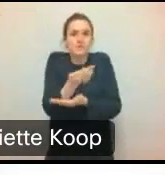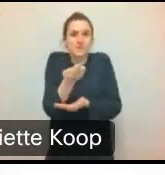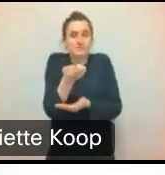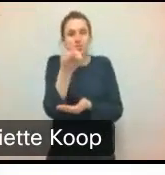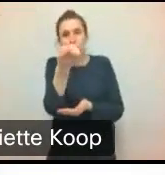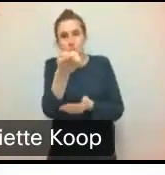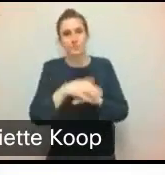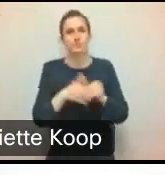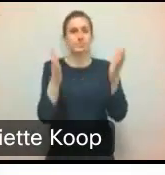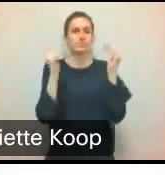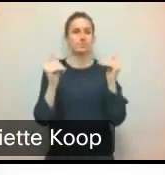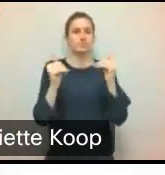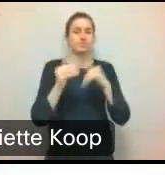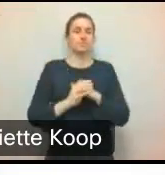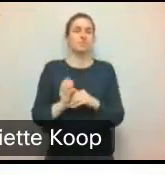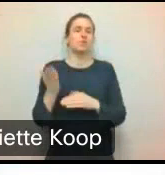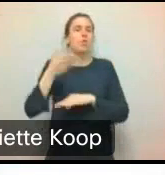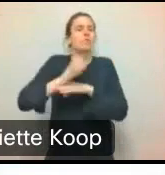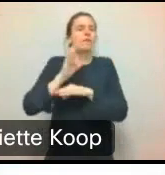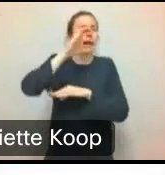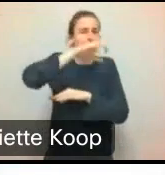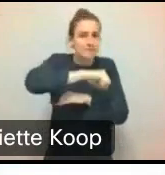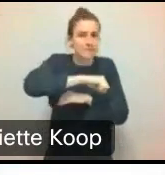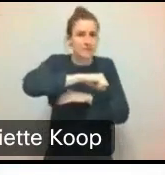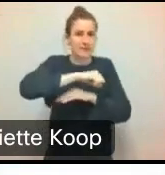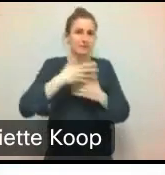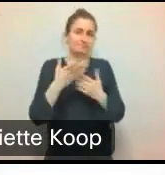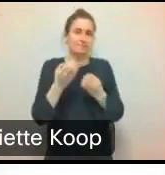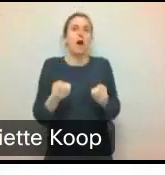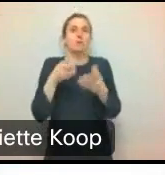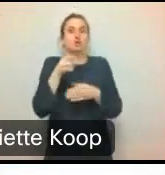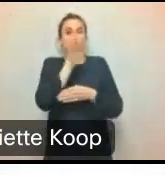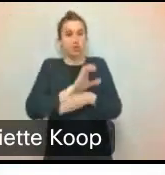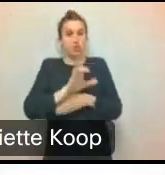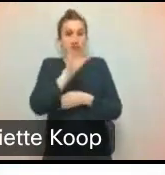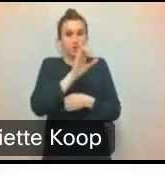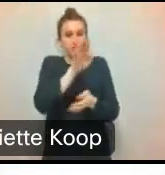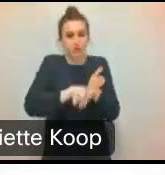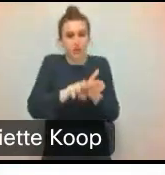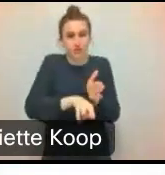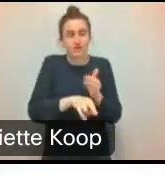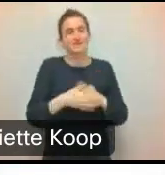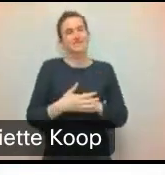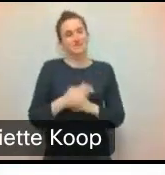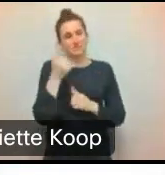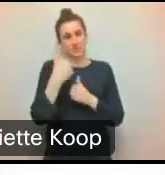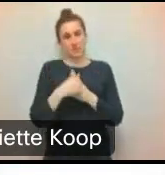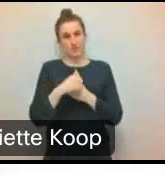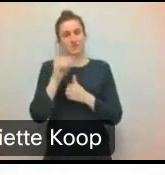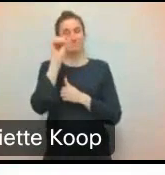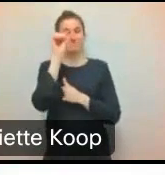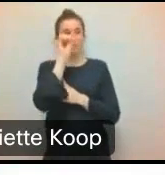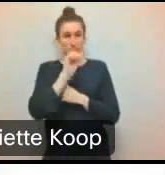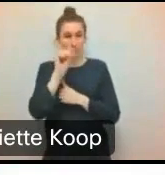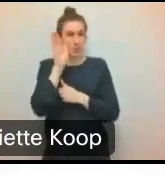Overestimating search skills. I've done my research. One of the best things, as I said, about Google is it does democratize information, and